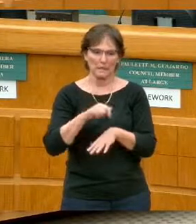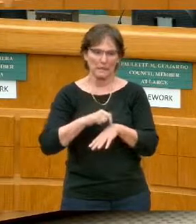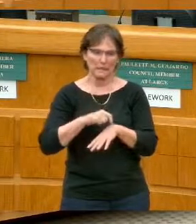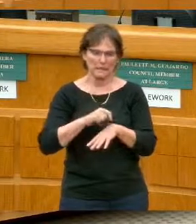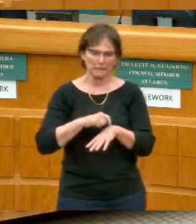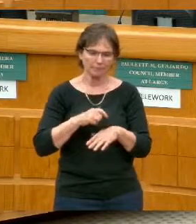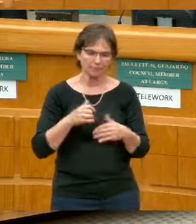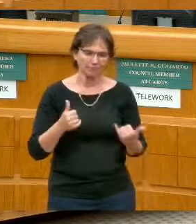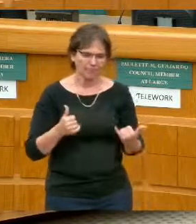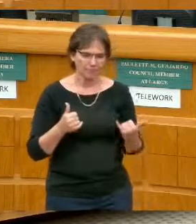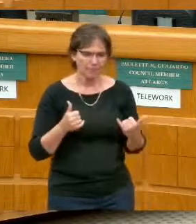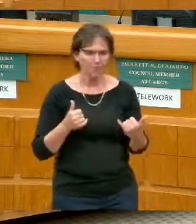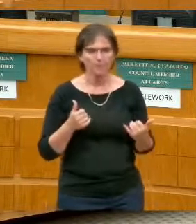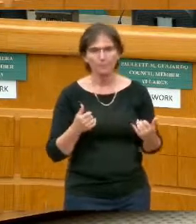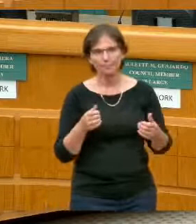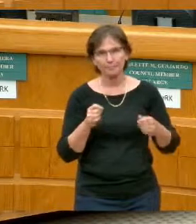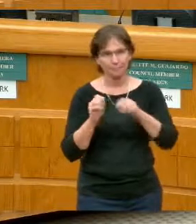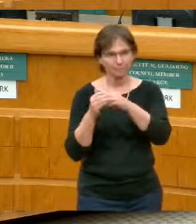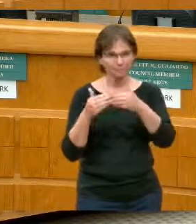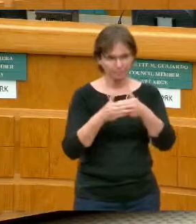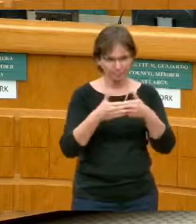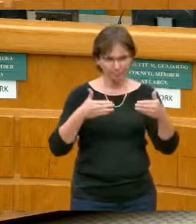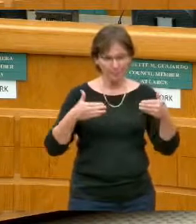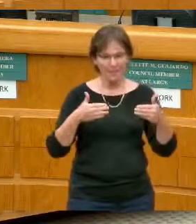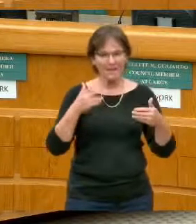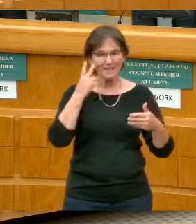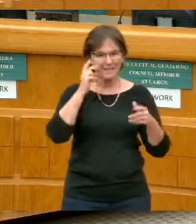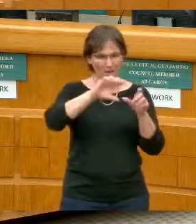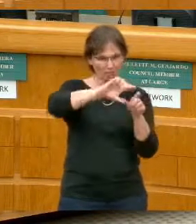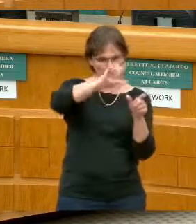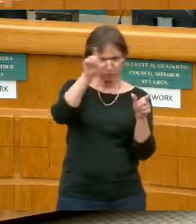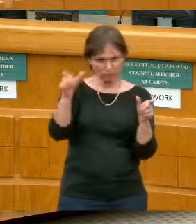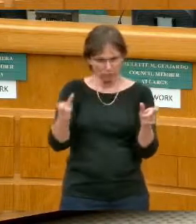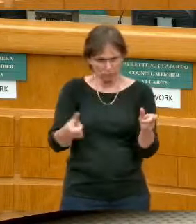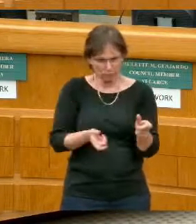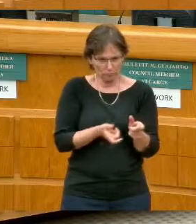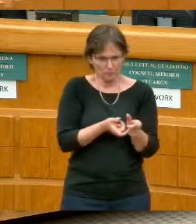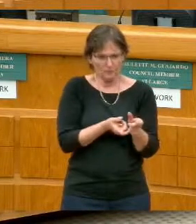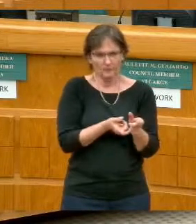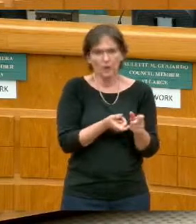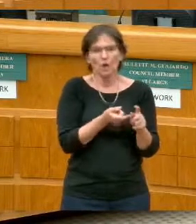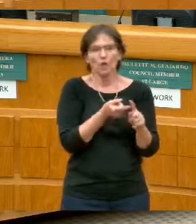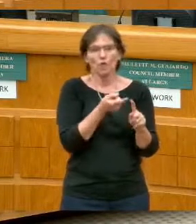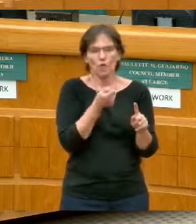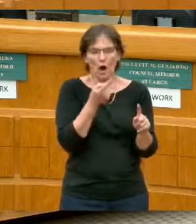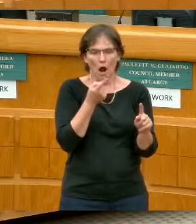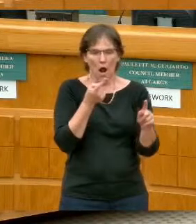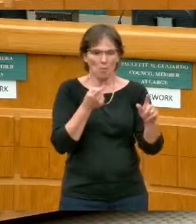So for our donut diagram here, out of the